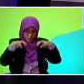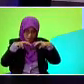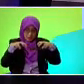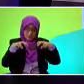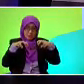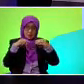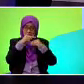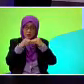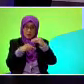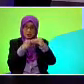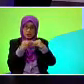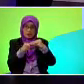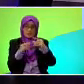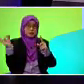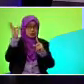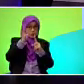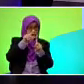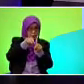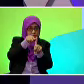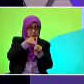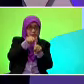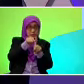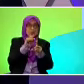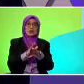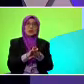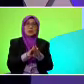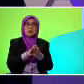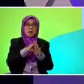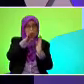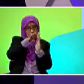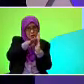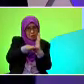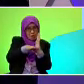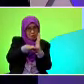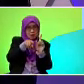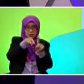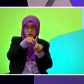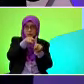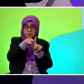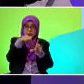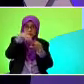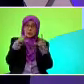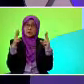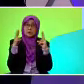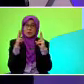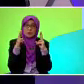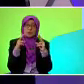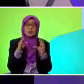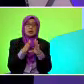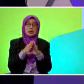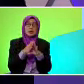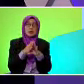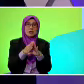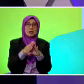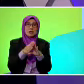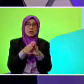about the suitable temperature, where she used very low, where she put it in the fridge, and very high, where she boiled it first and